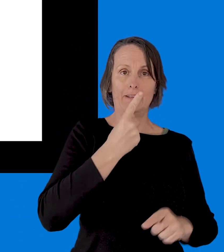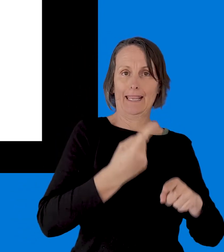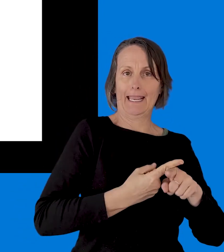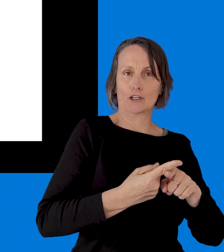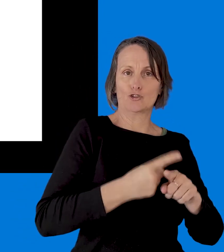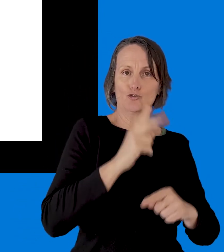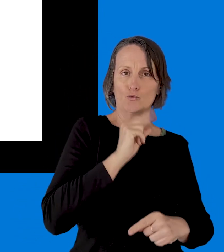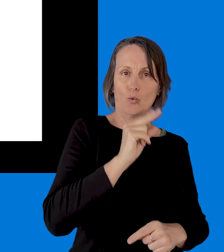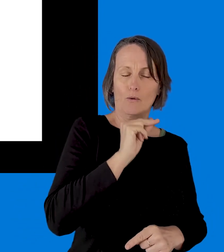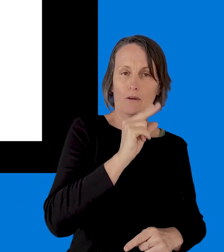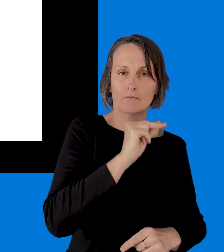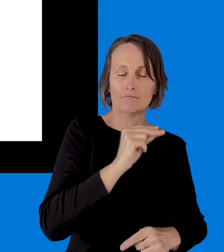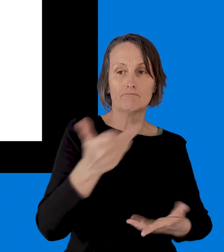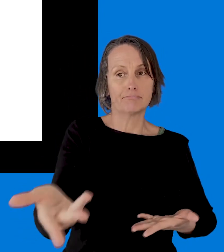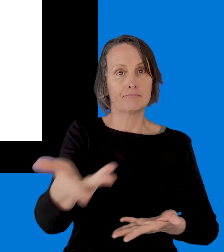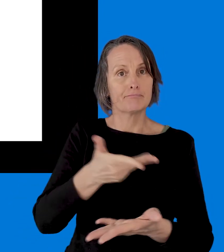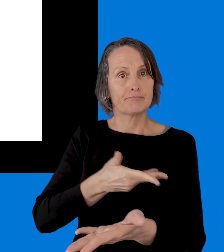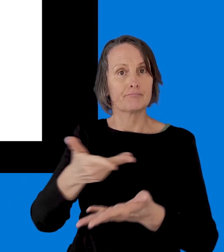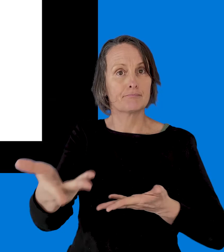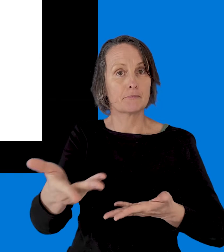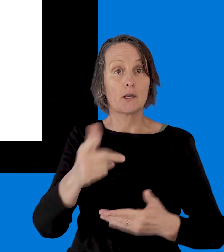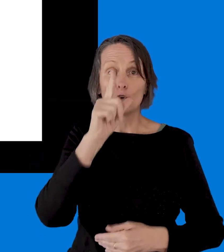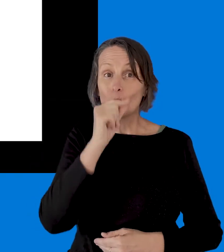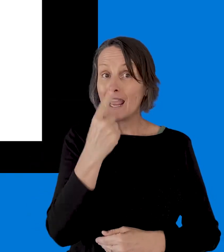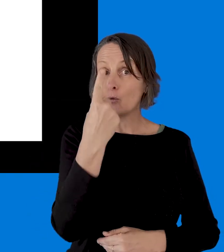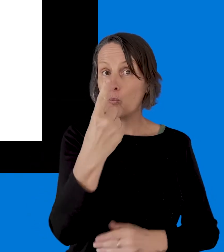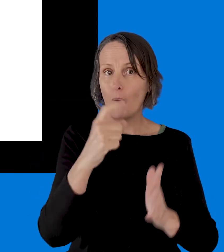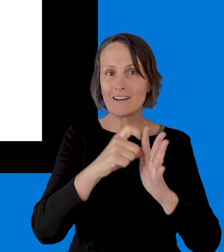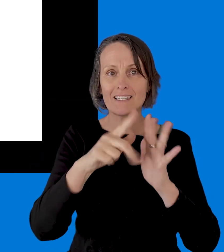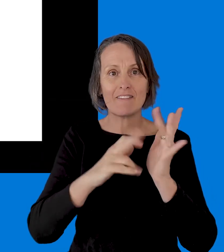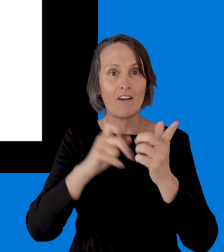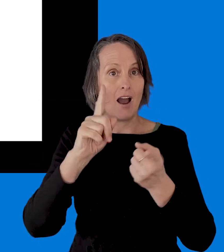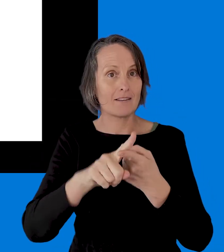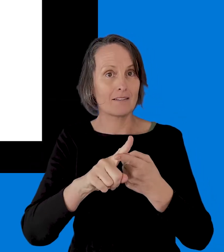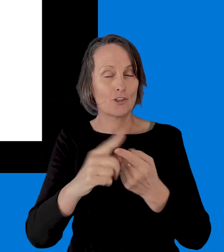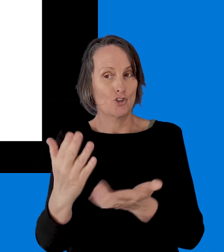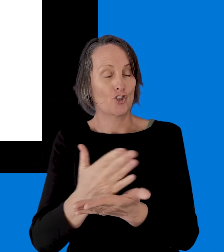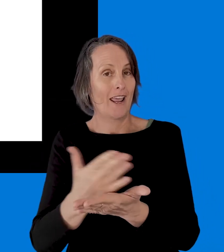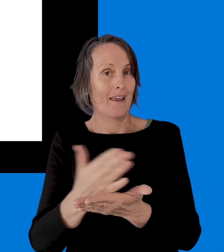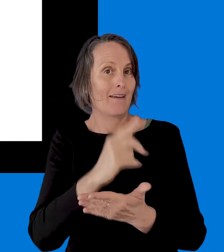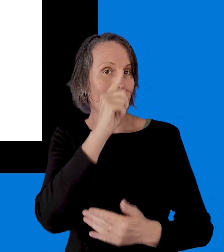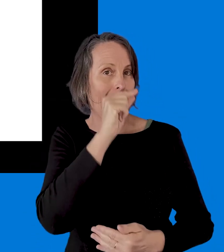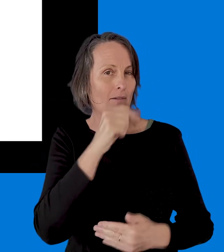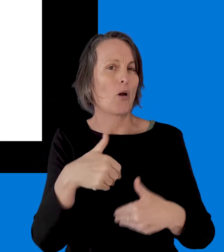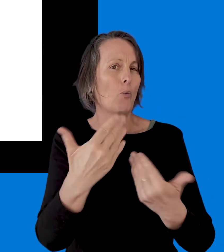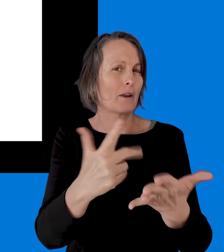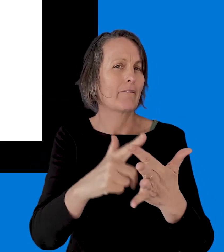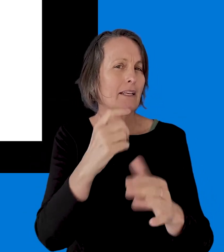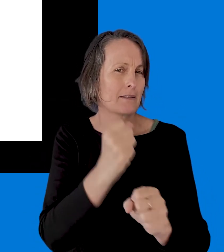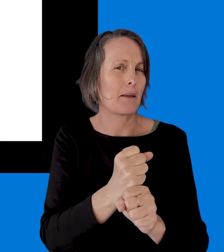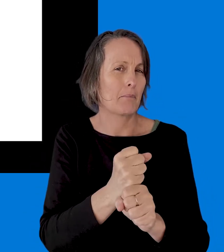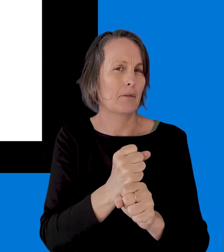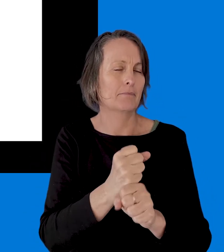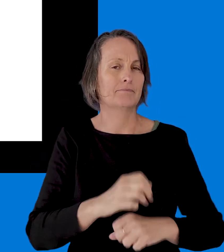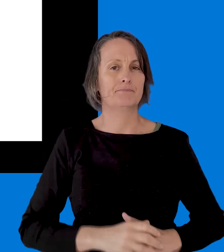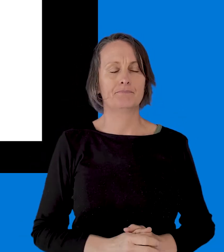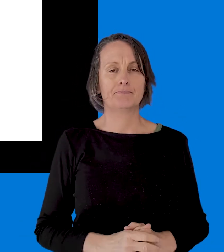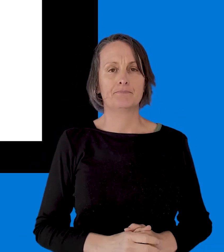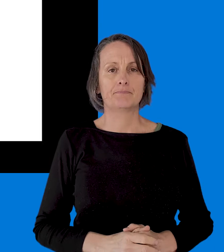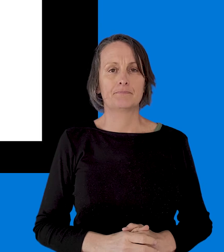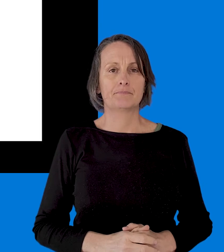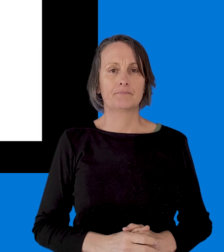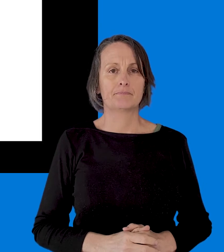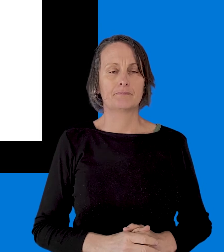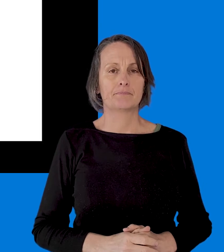is speaking in English. But it could also be done on a single device. I give you a couple of example videos